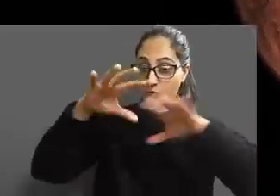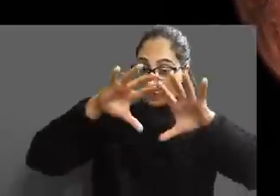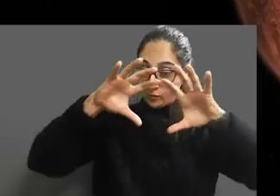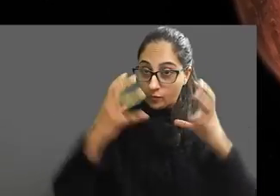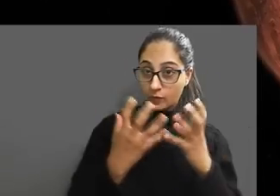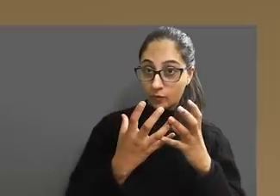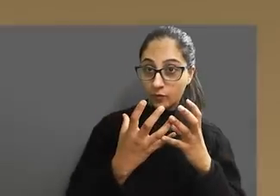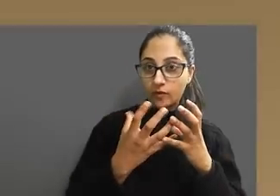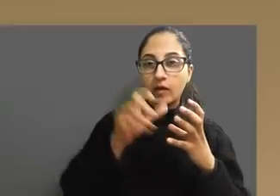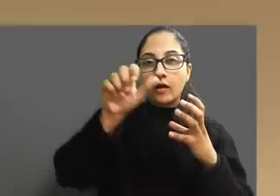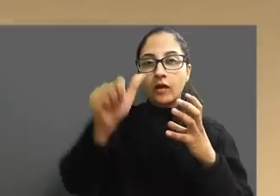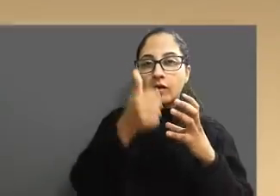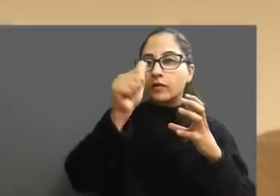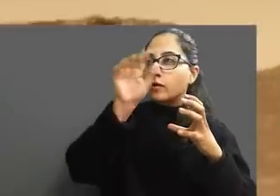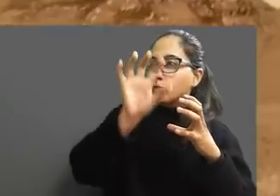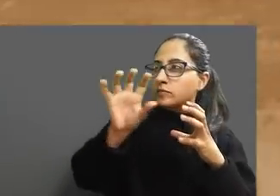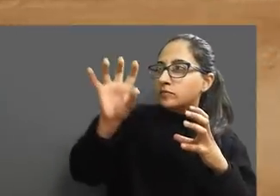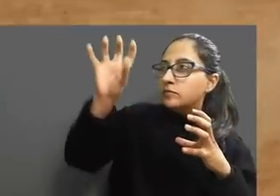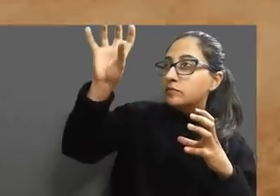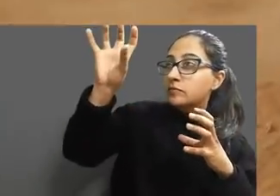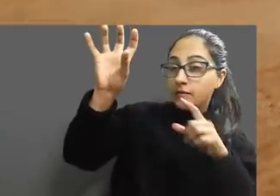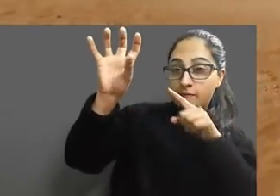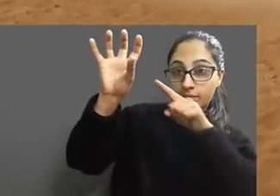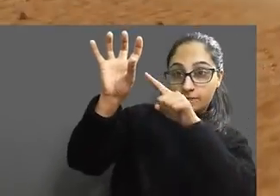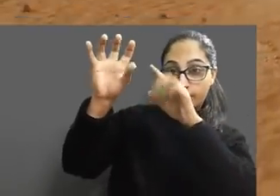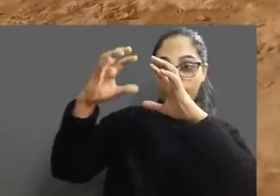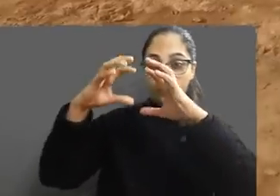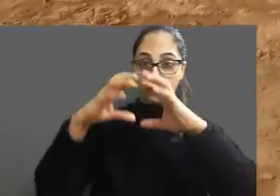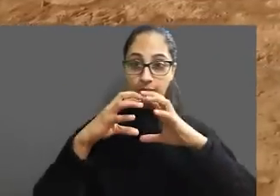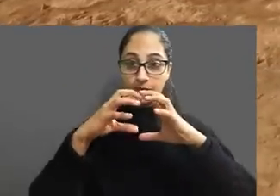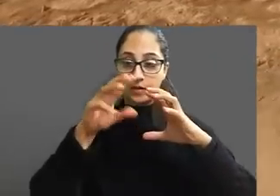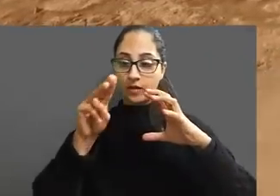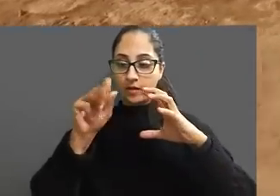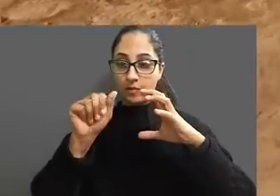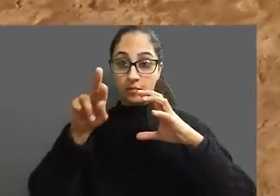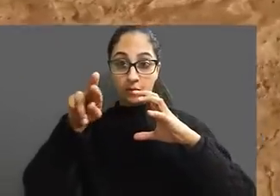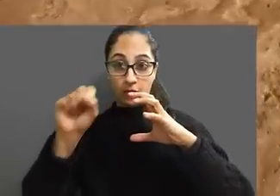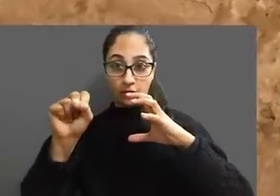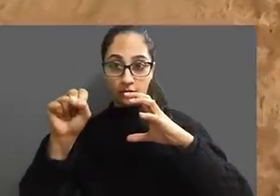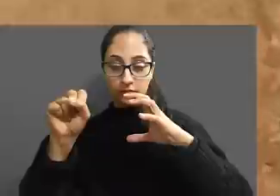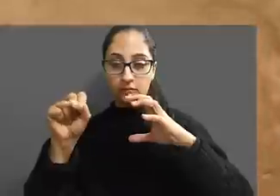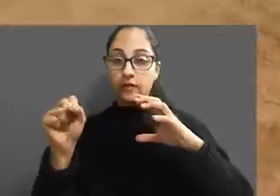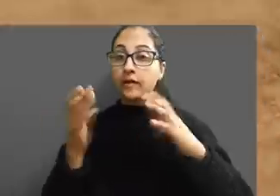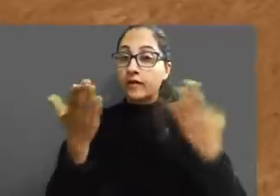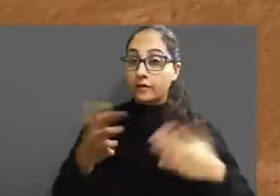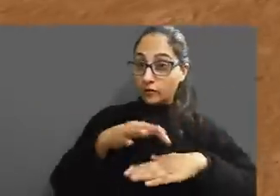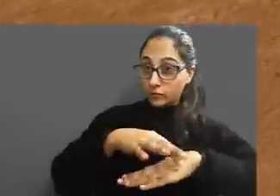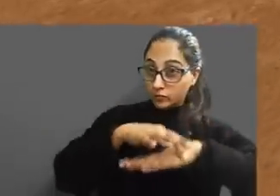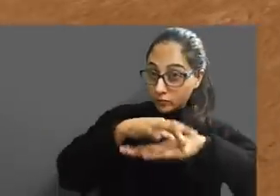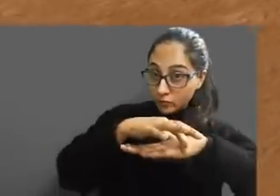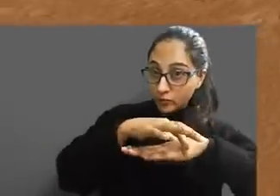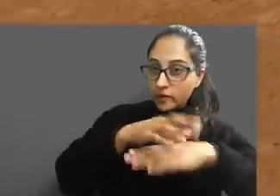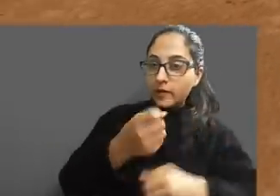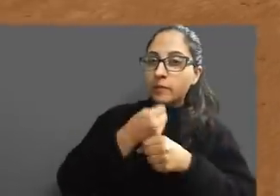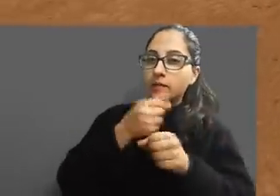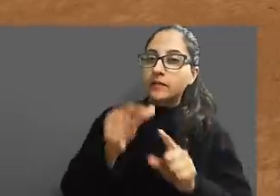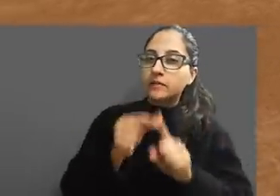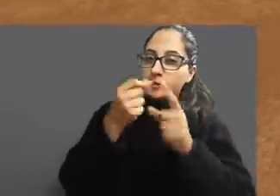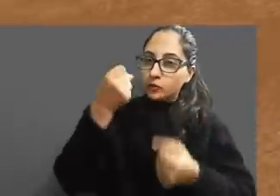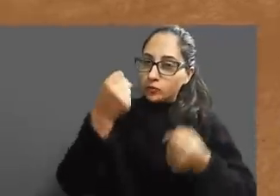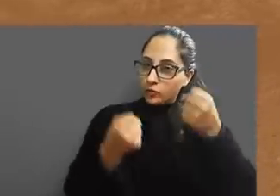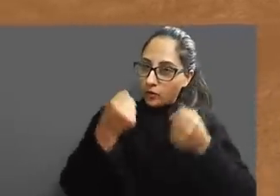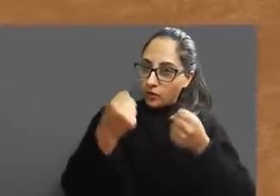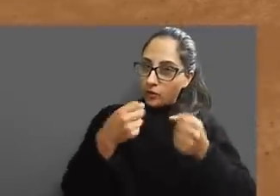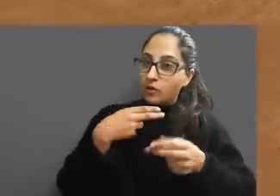land in a crater on Mars, looking for signs of ancient life and collecting soil samples. And if you've also been stuck at home and haven't